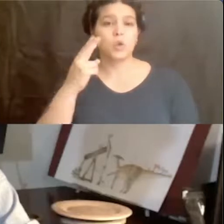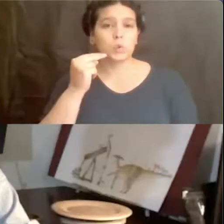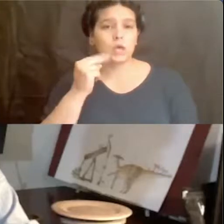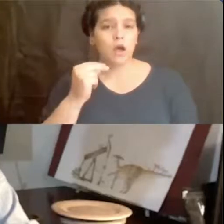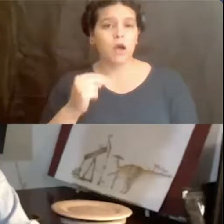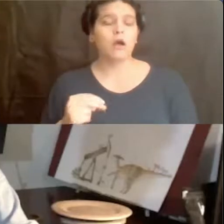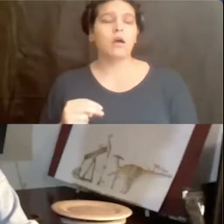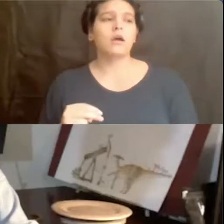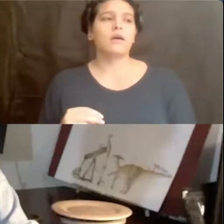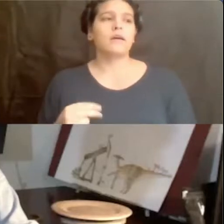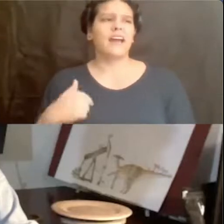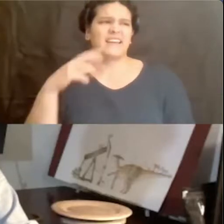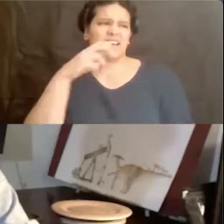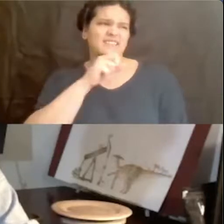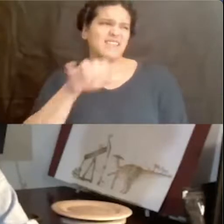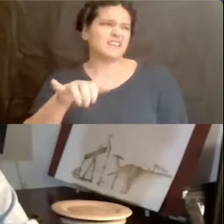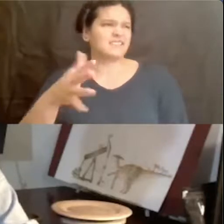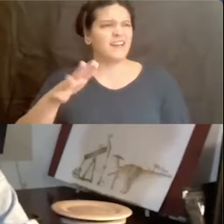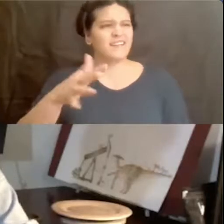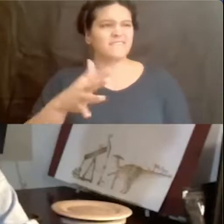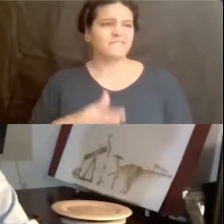I guess that's kind of,